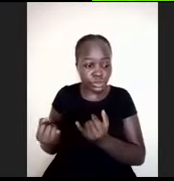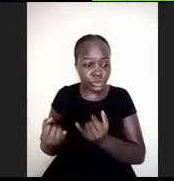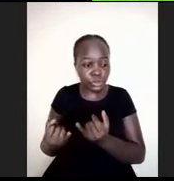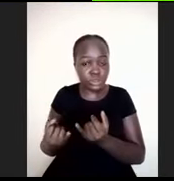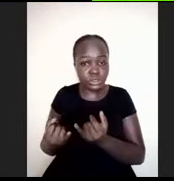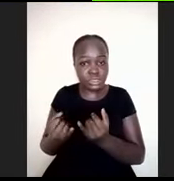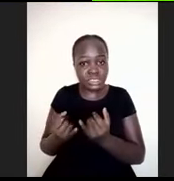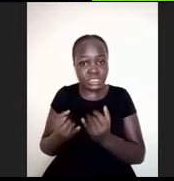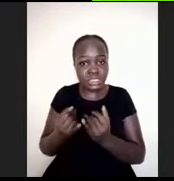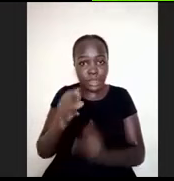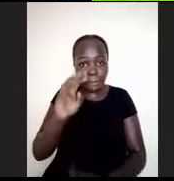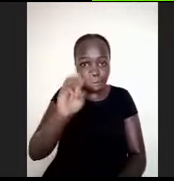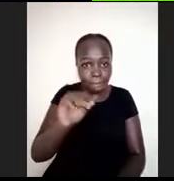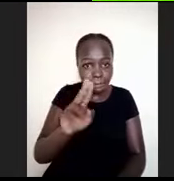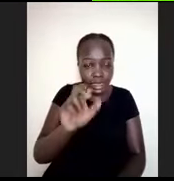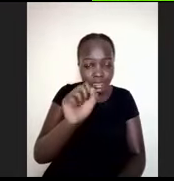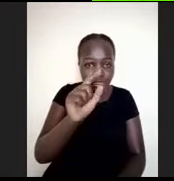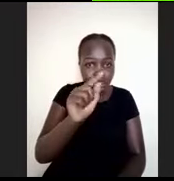masturbation, it will introduce